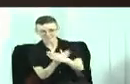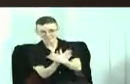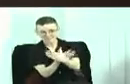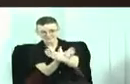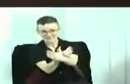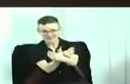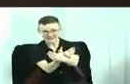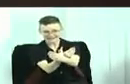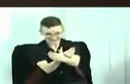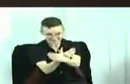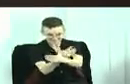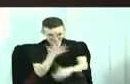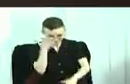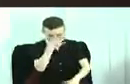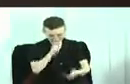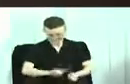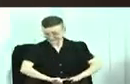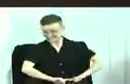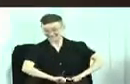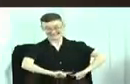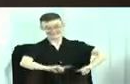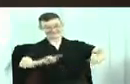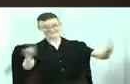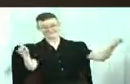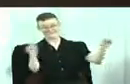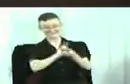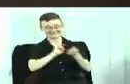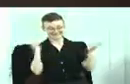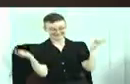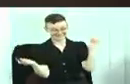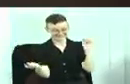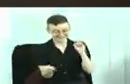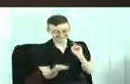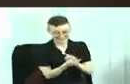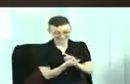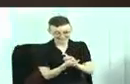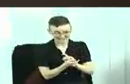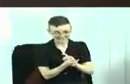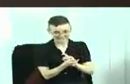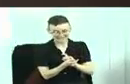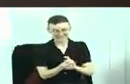it fundamentally looks different than you could ever hope for or imagine.